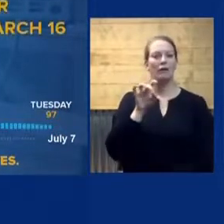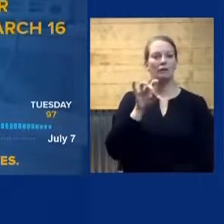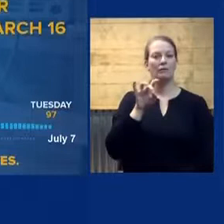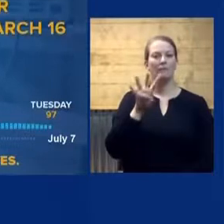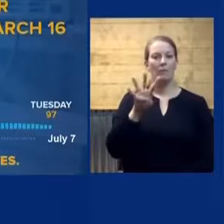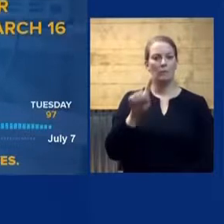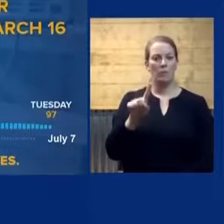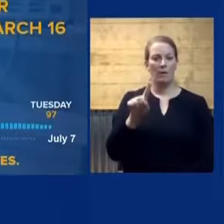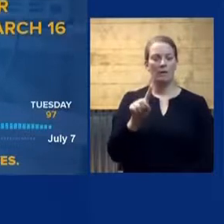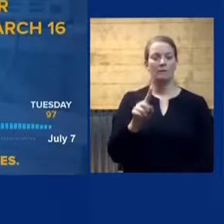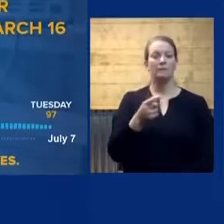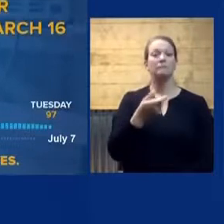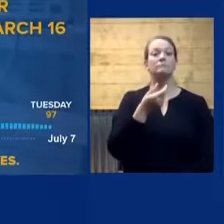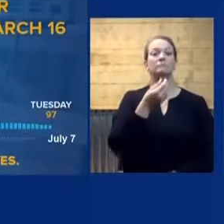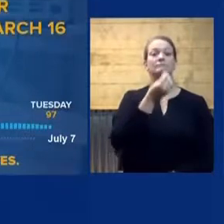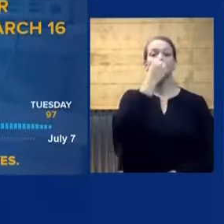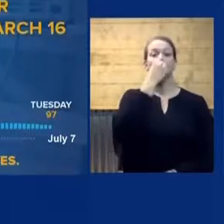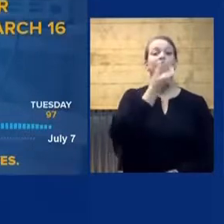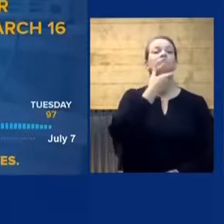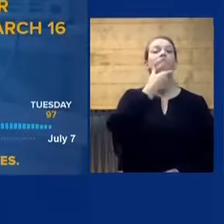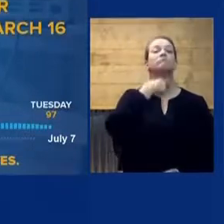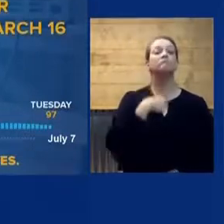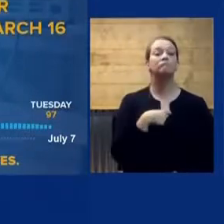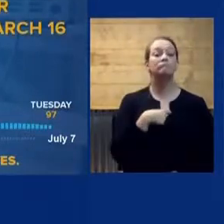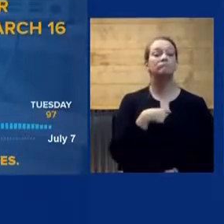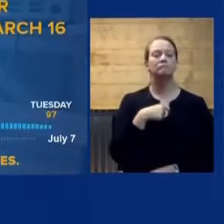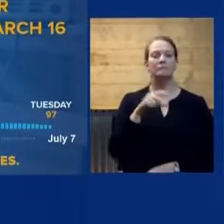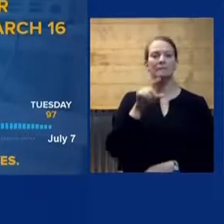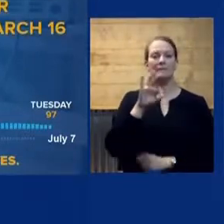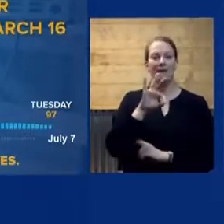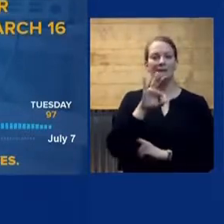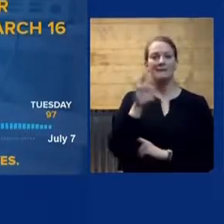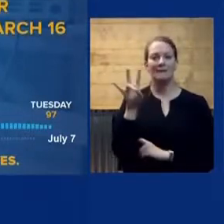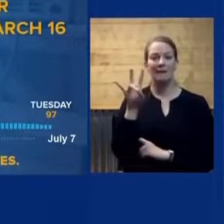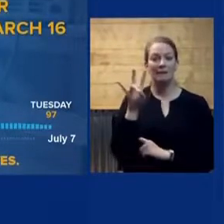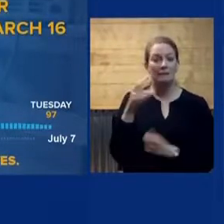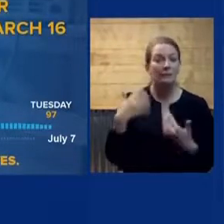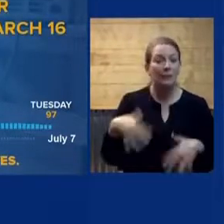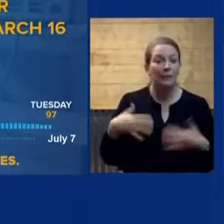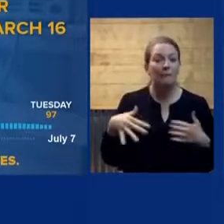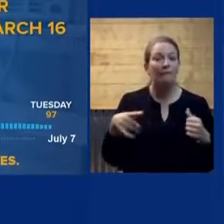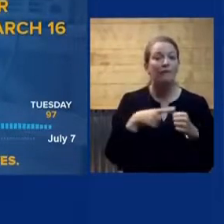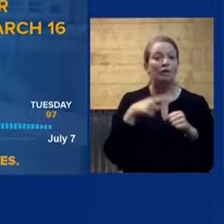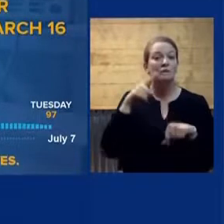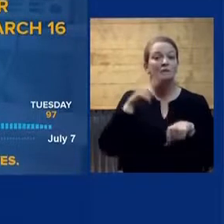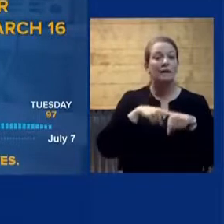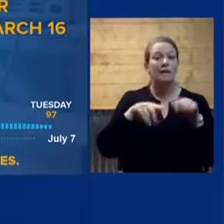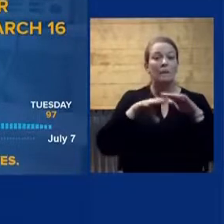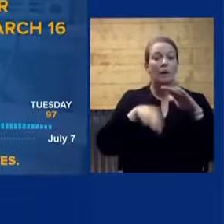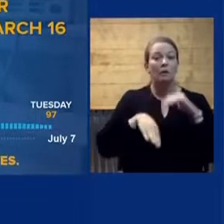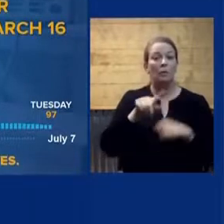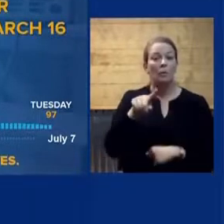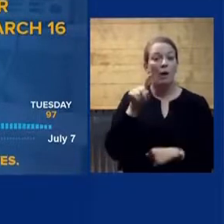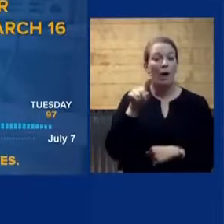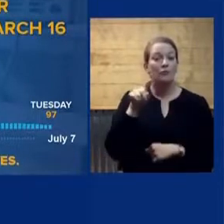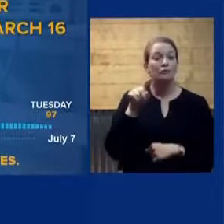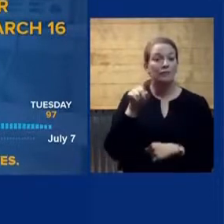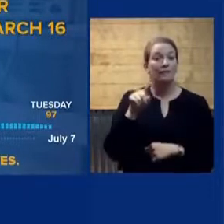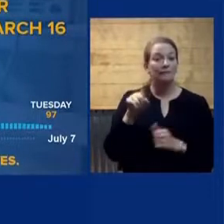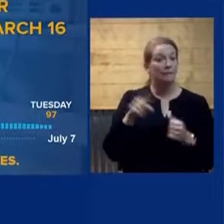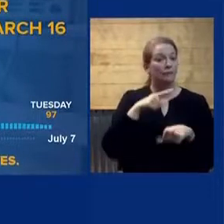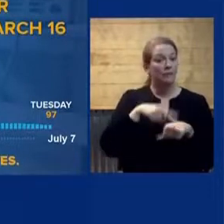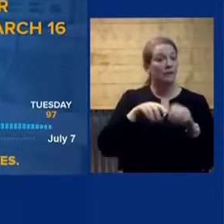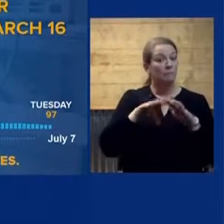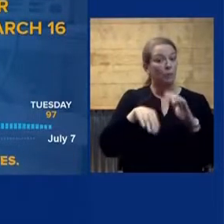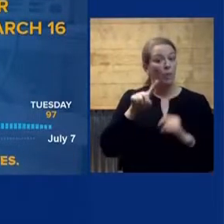Number of intubations is 97. It's the first time it's been under 100, and it is the